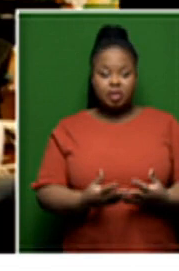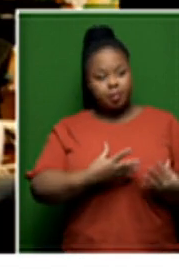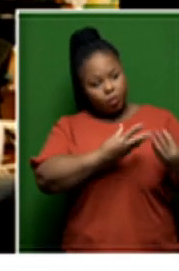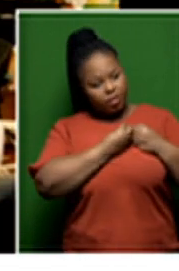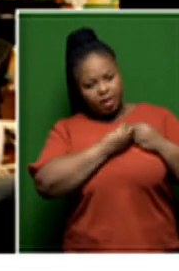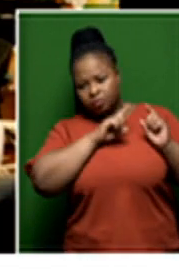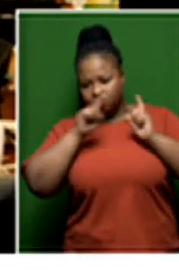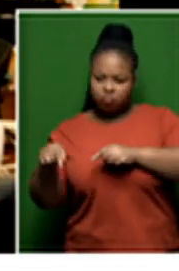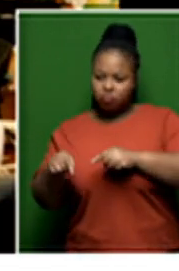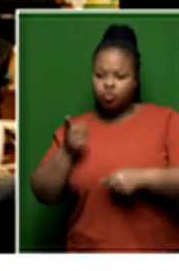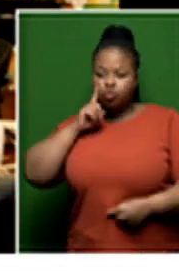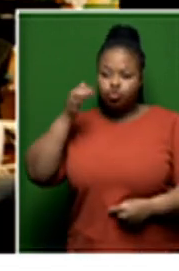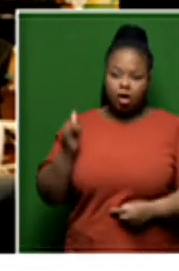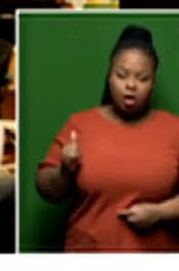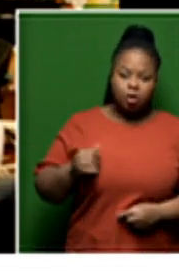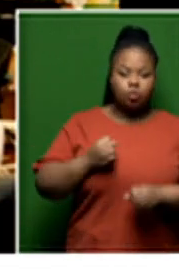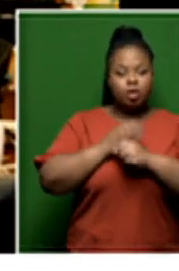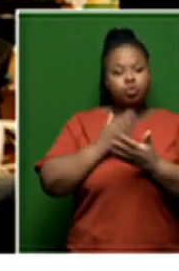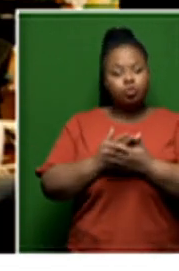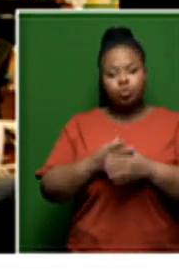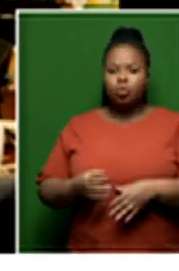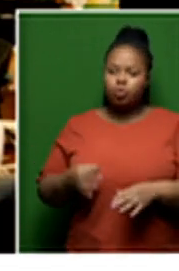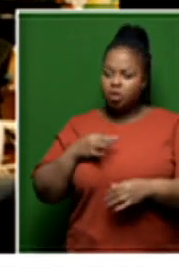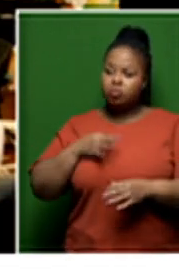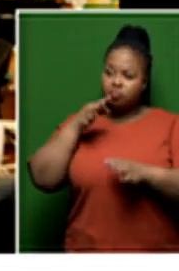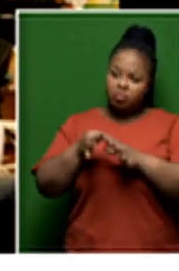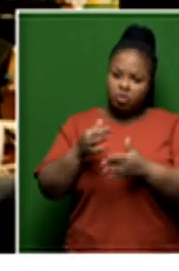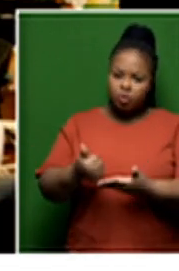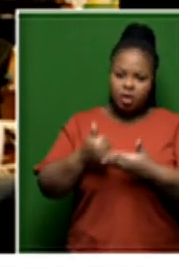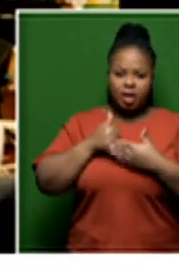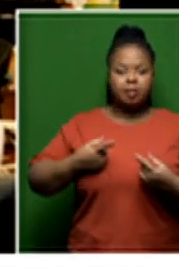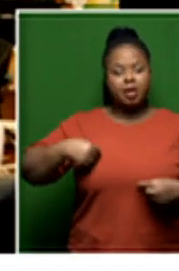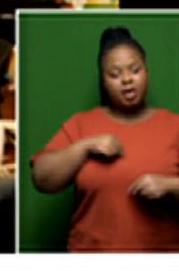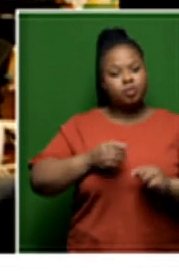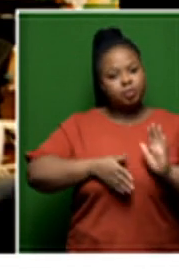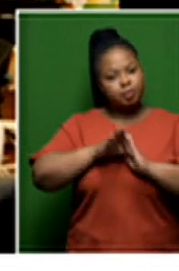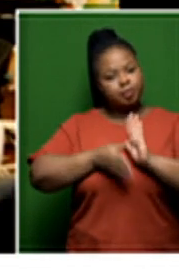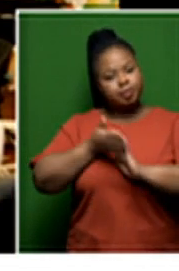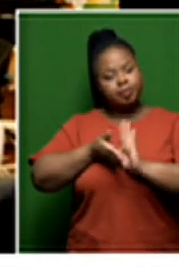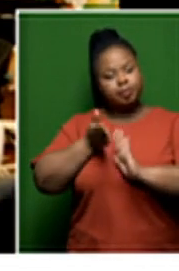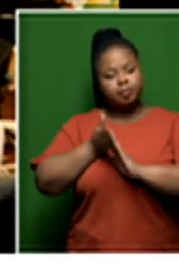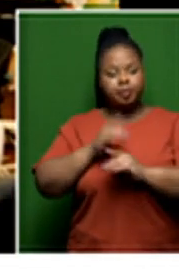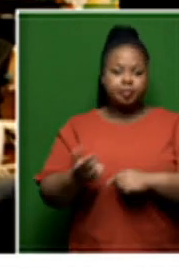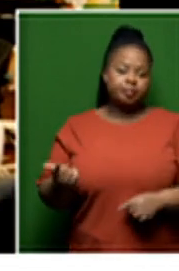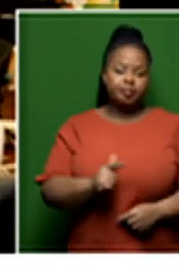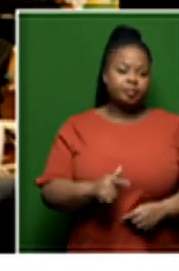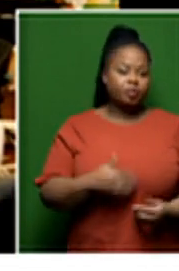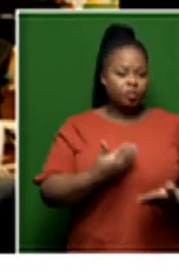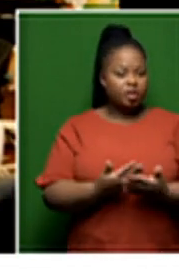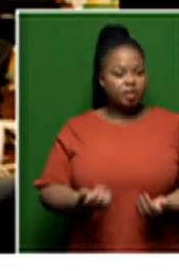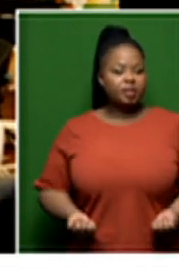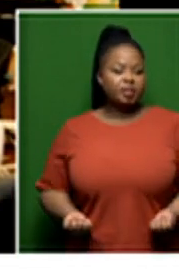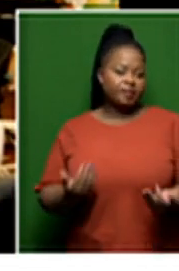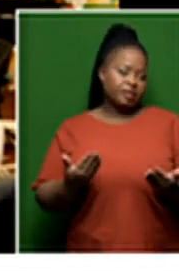on site to make inputs that is helping us to move at a much faster pace to